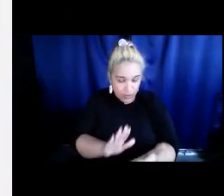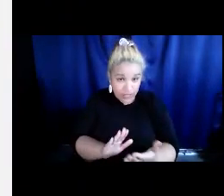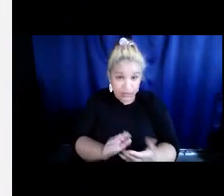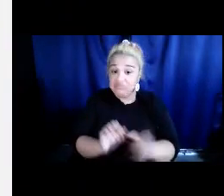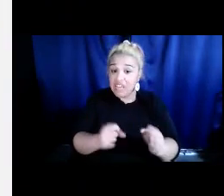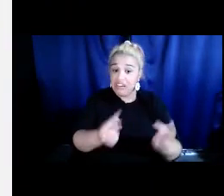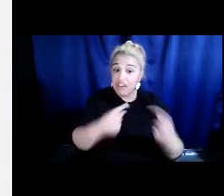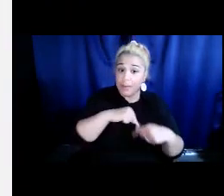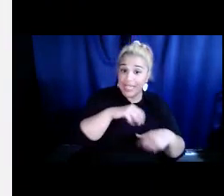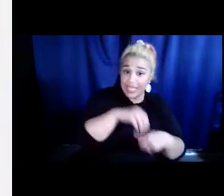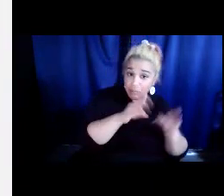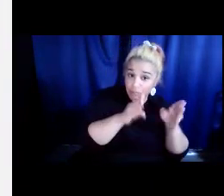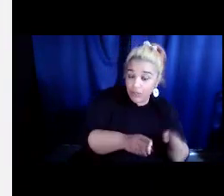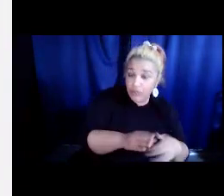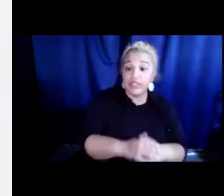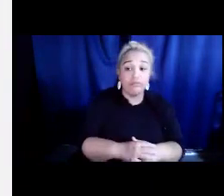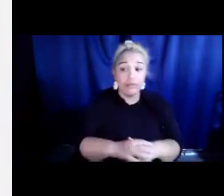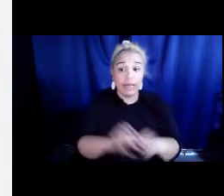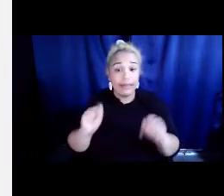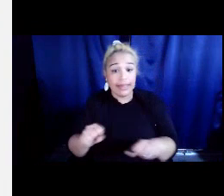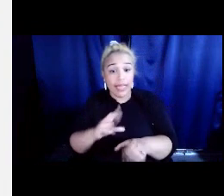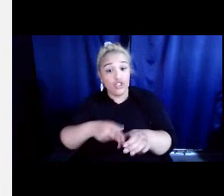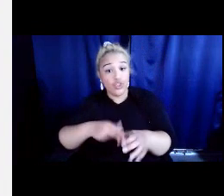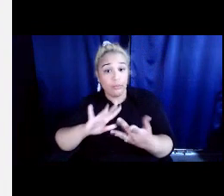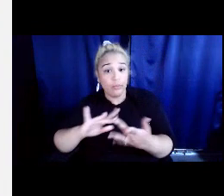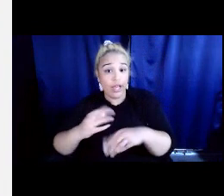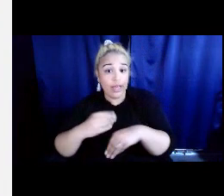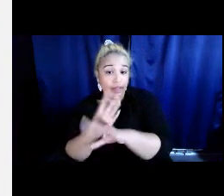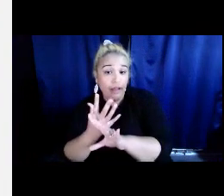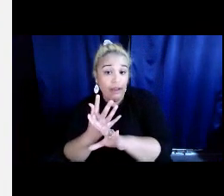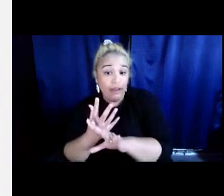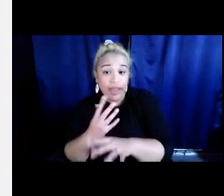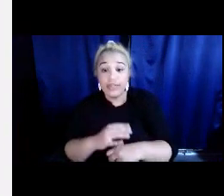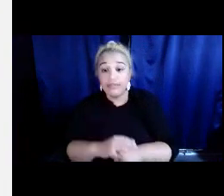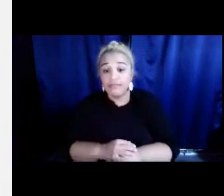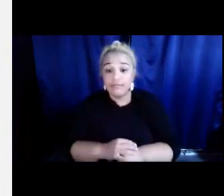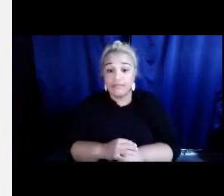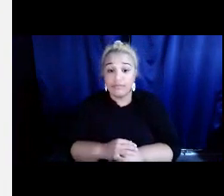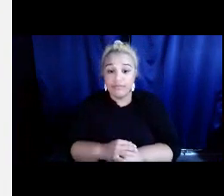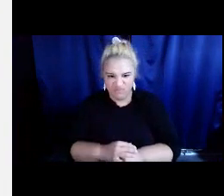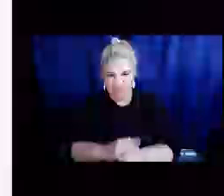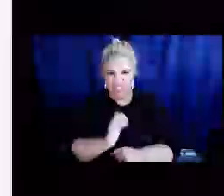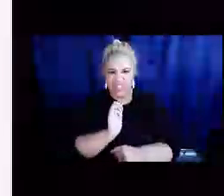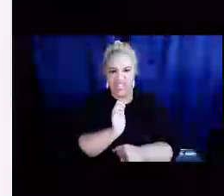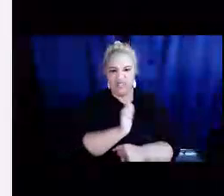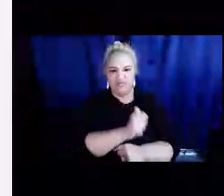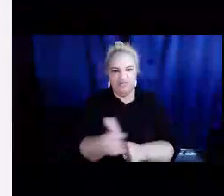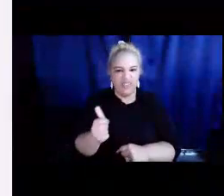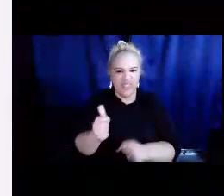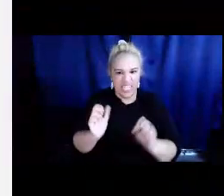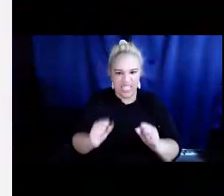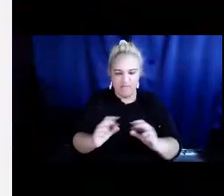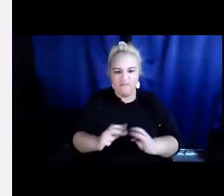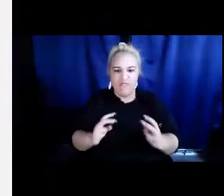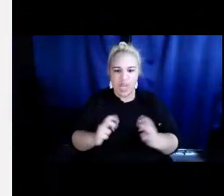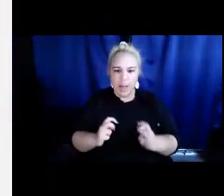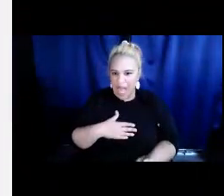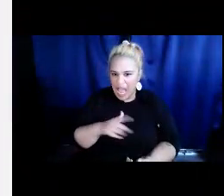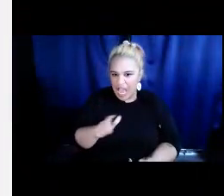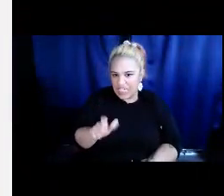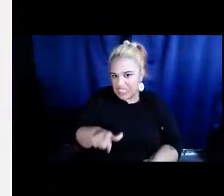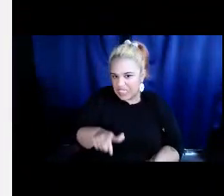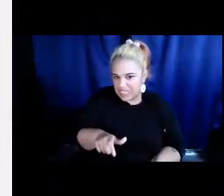transcription notes for later review. Provide an agenda beforehand so everyone knows to expect, similar to a social